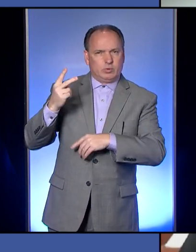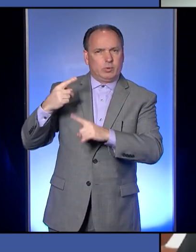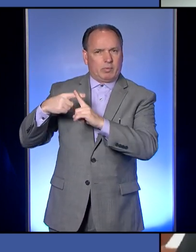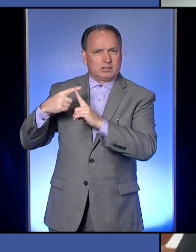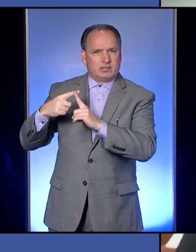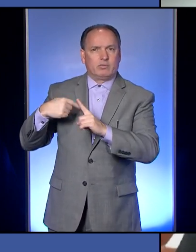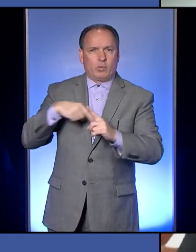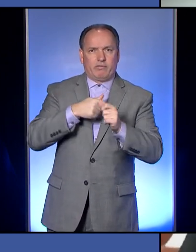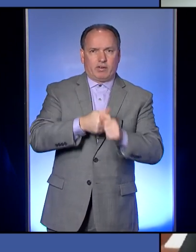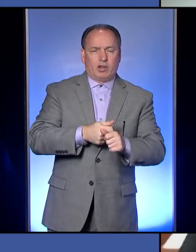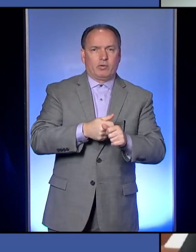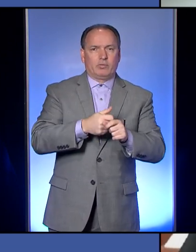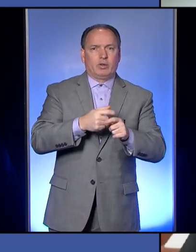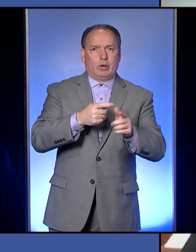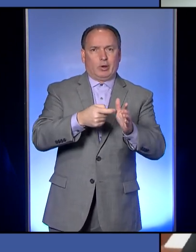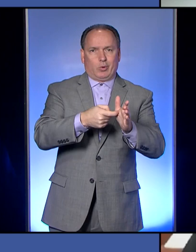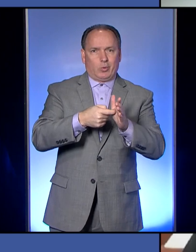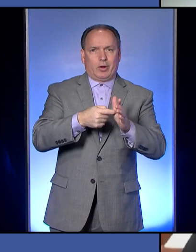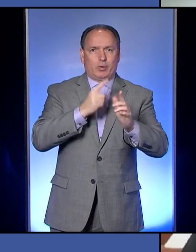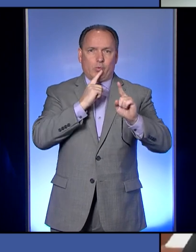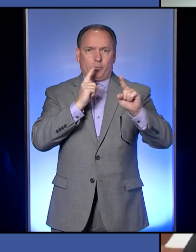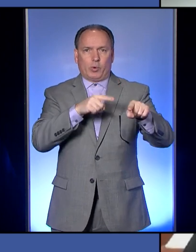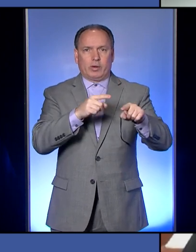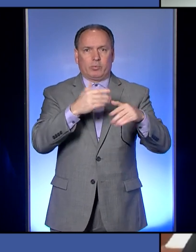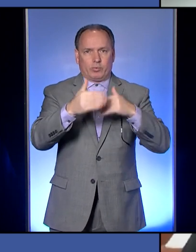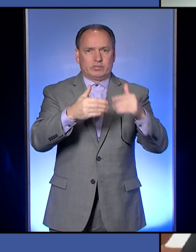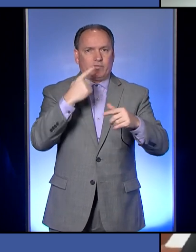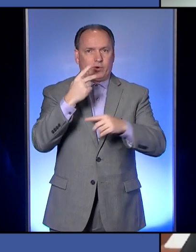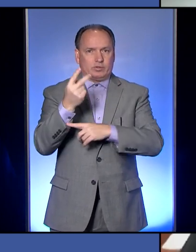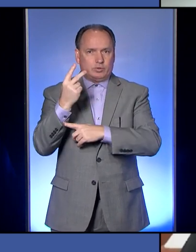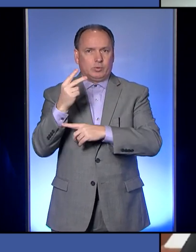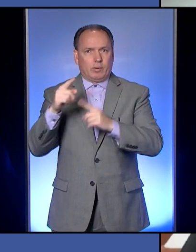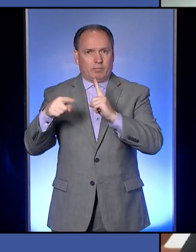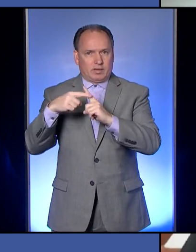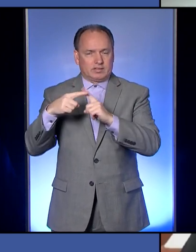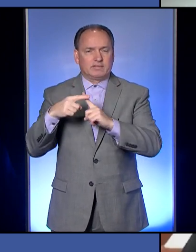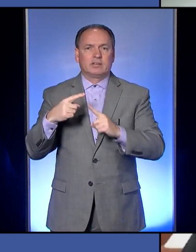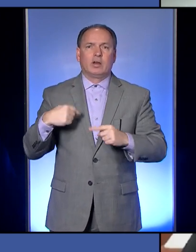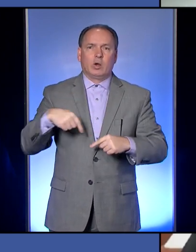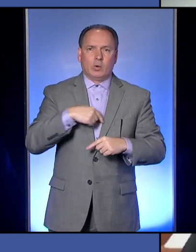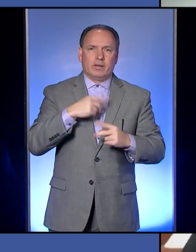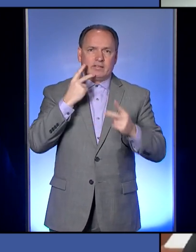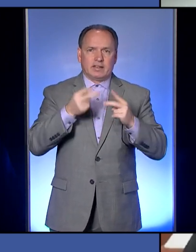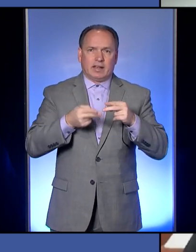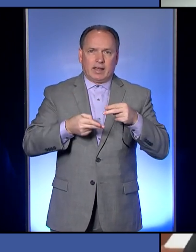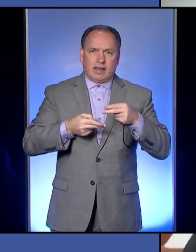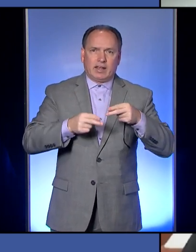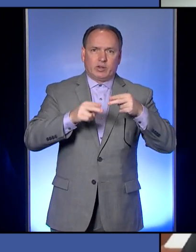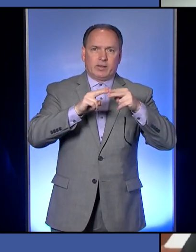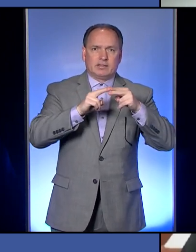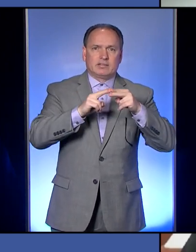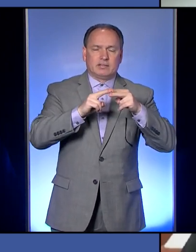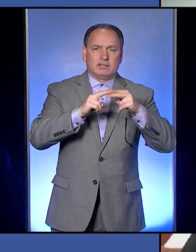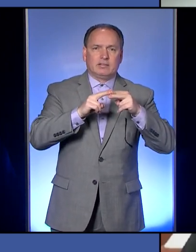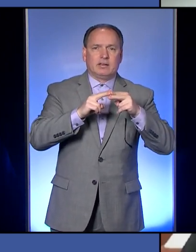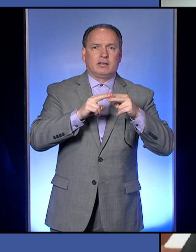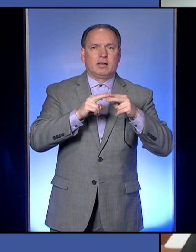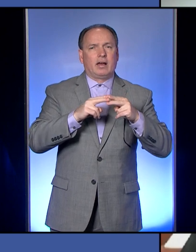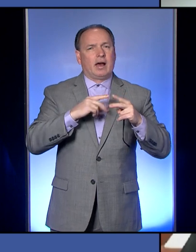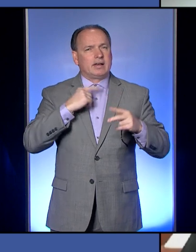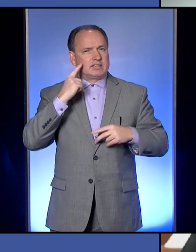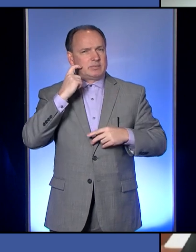required reporting procedures for those two positives. We've seen the increase, as I suspect my colleagues have as